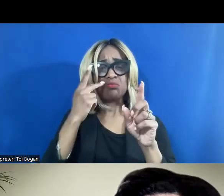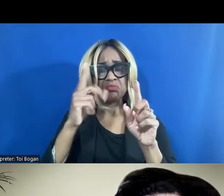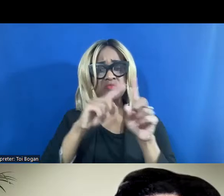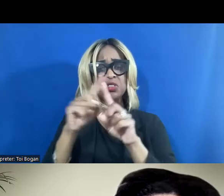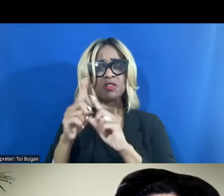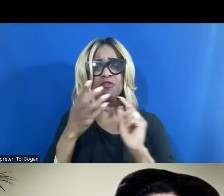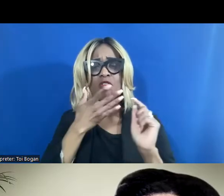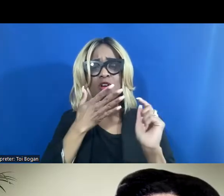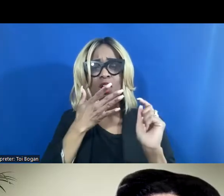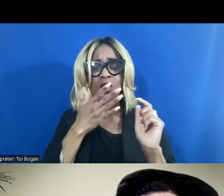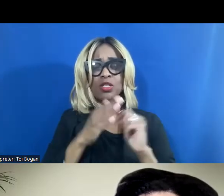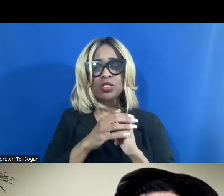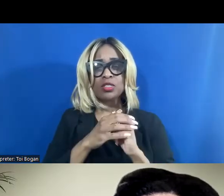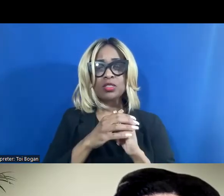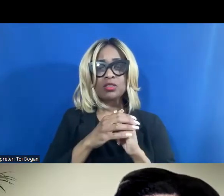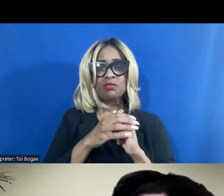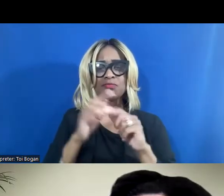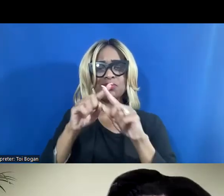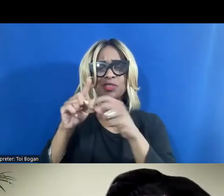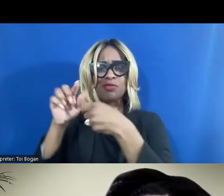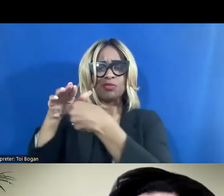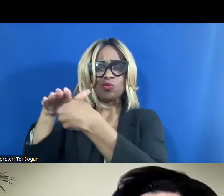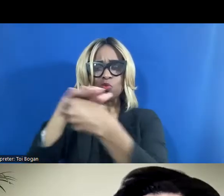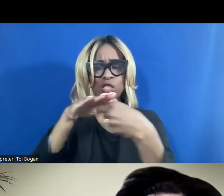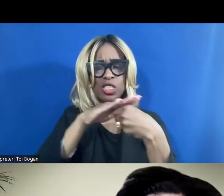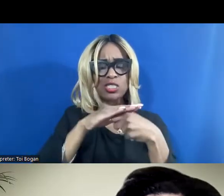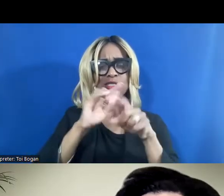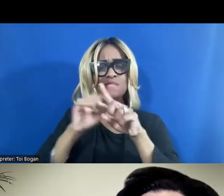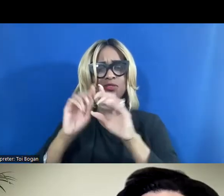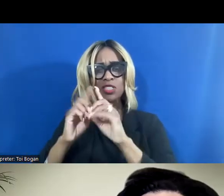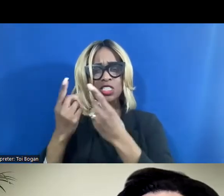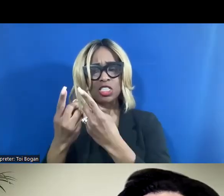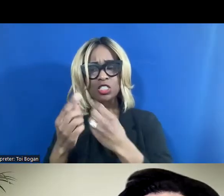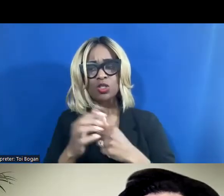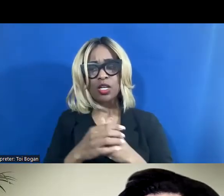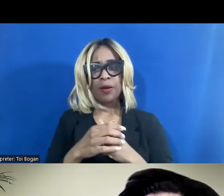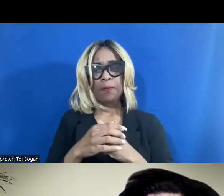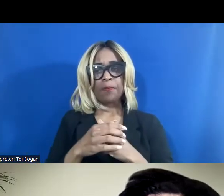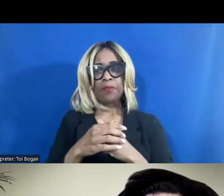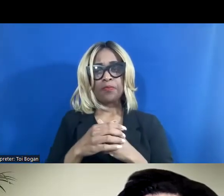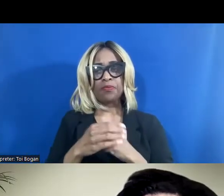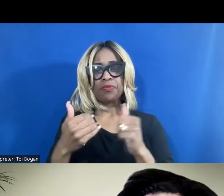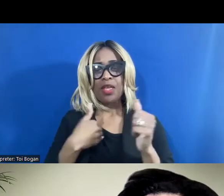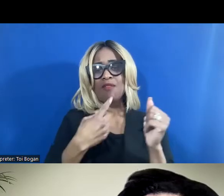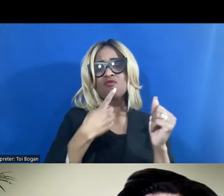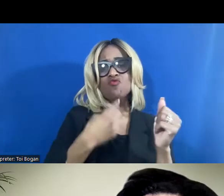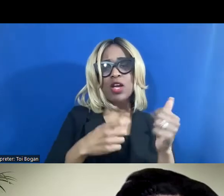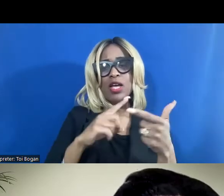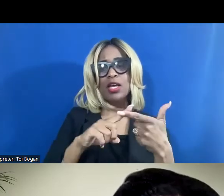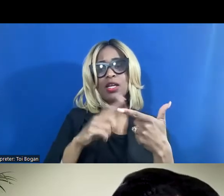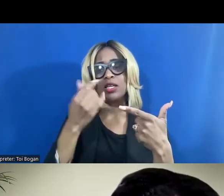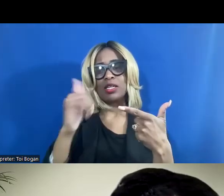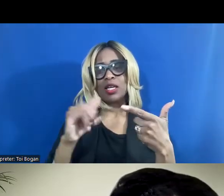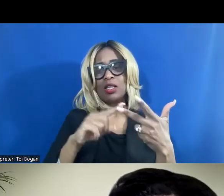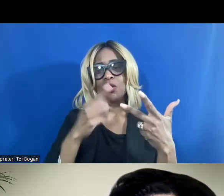that are in different regions or districts of the area. So we have red, yellow,